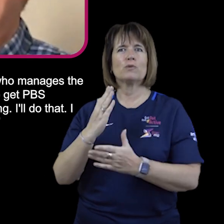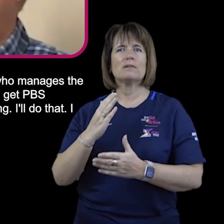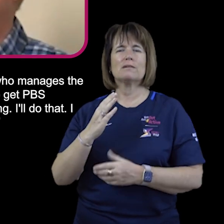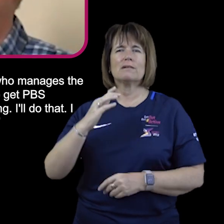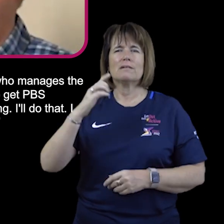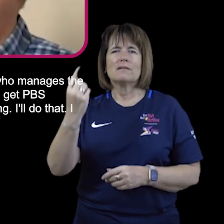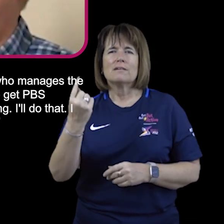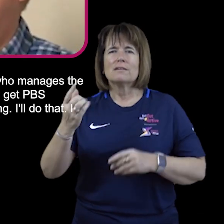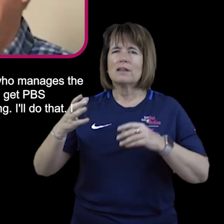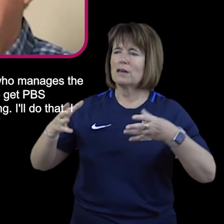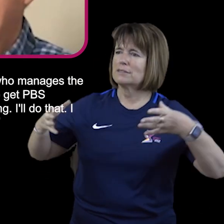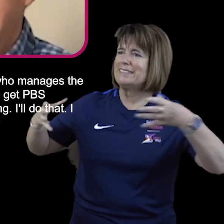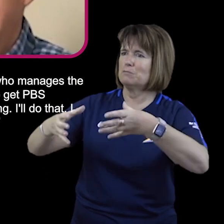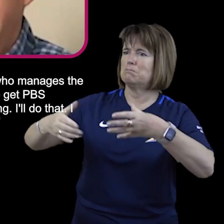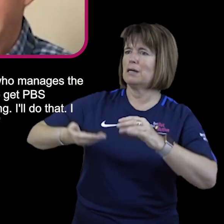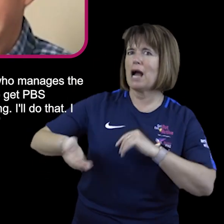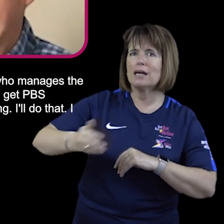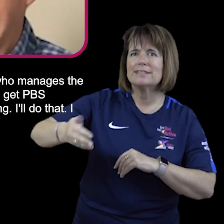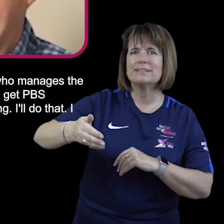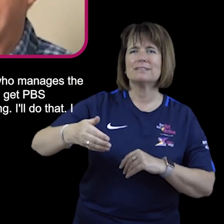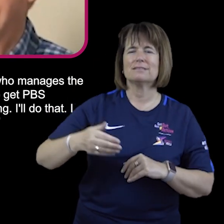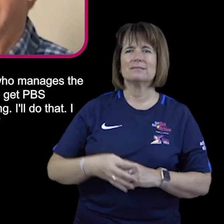it's a progression thing because you're part of the gardening team.